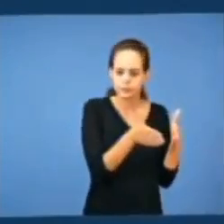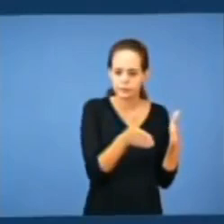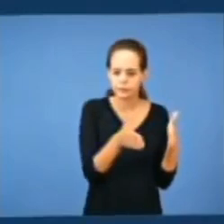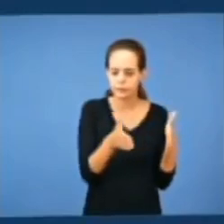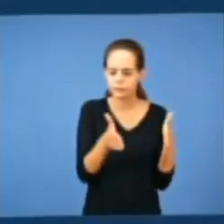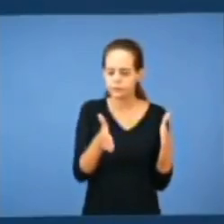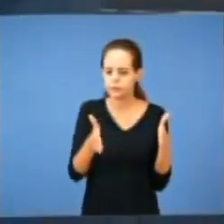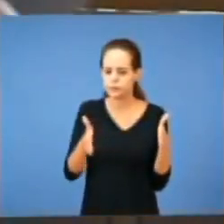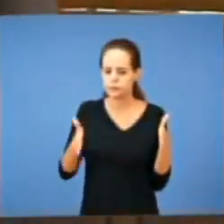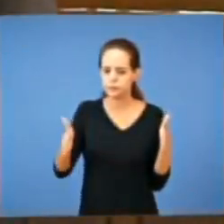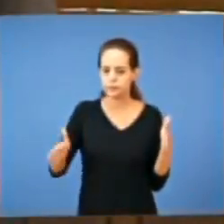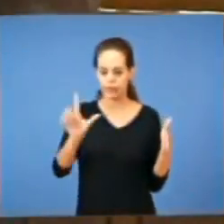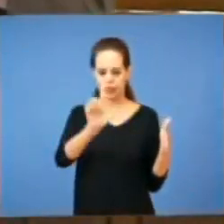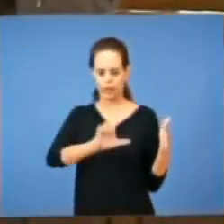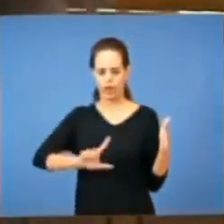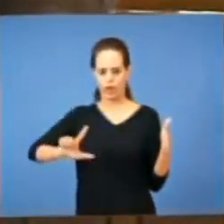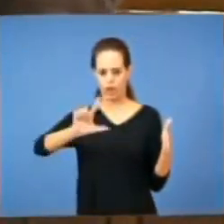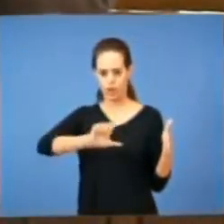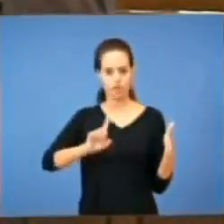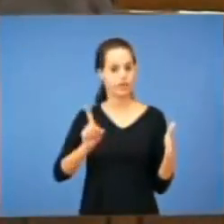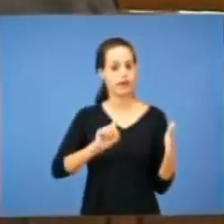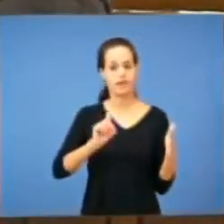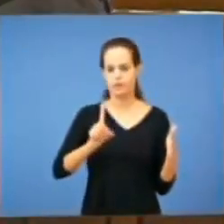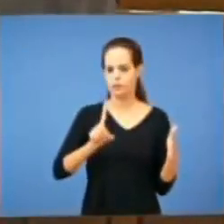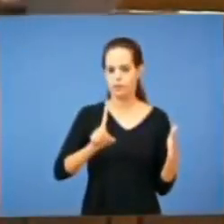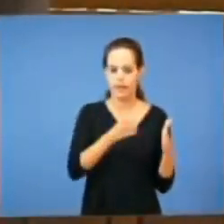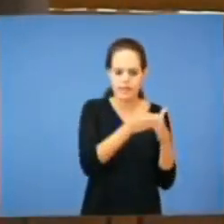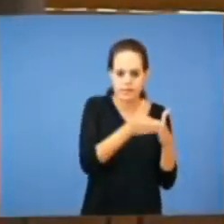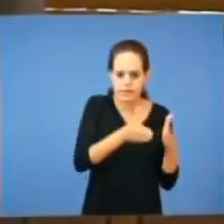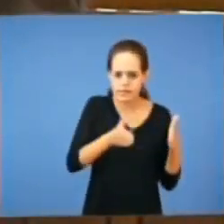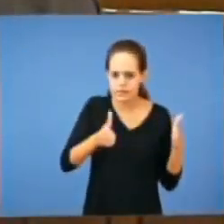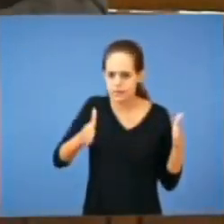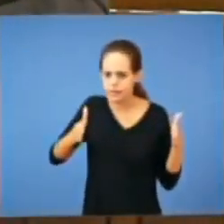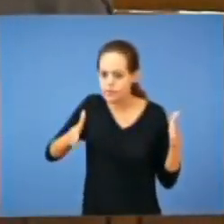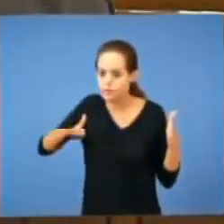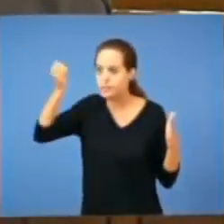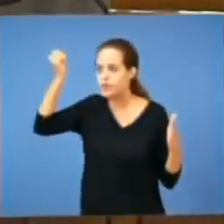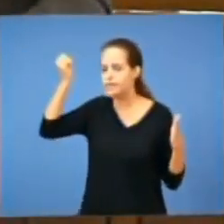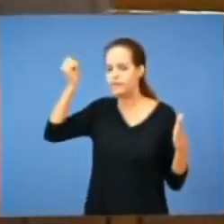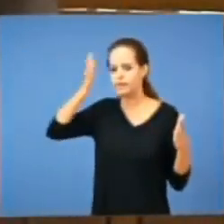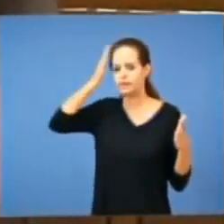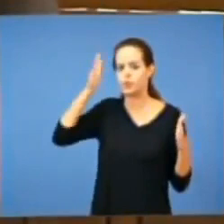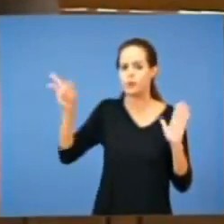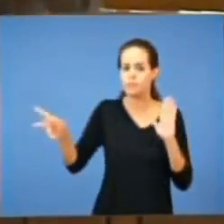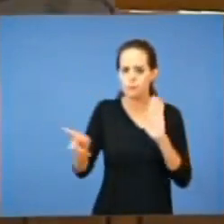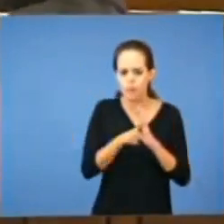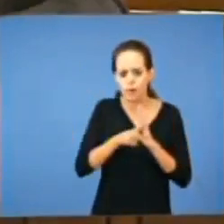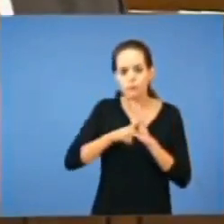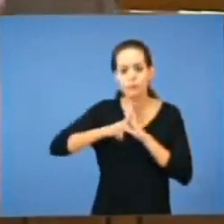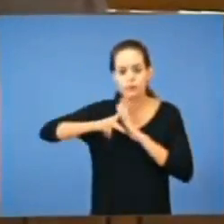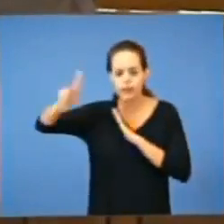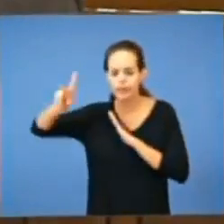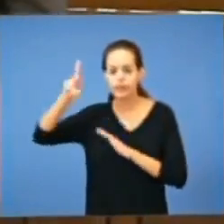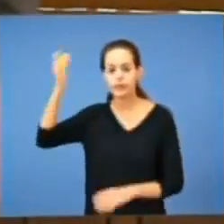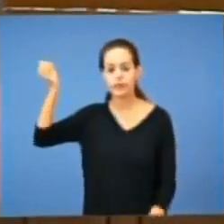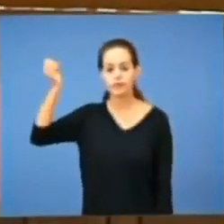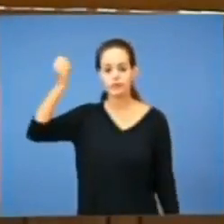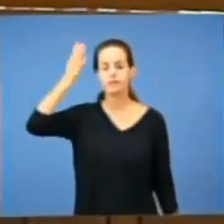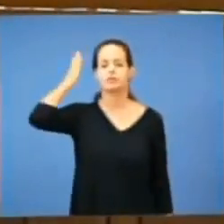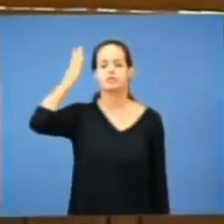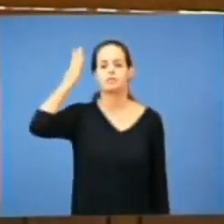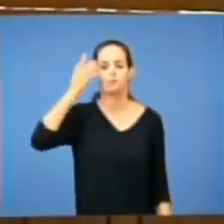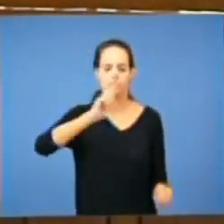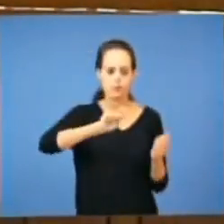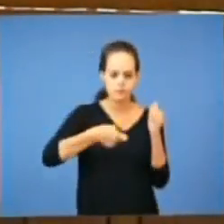sequence. It's not a logical sequence. It's a sequence of the revelation. It's specific of the revelation. It's the mystery